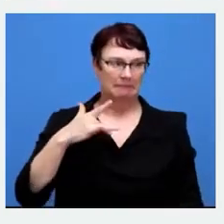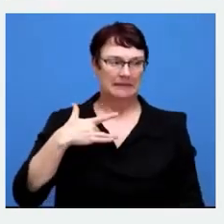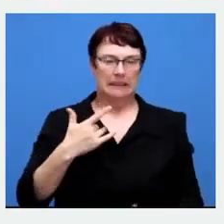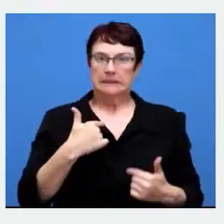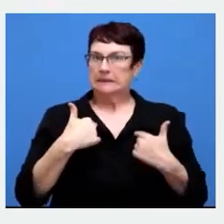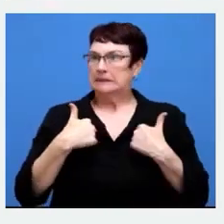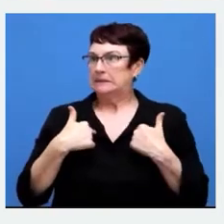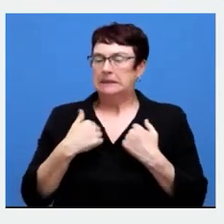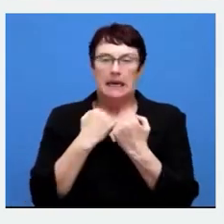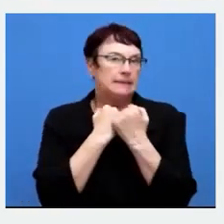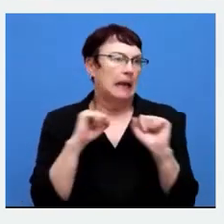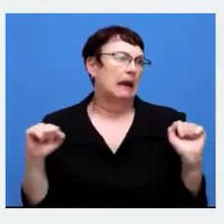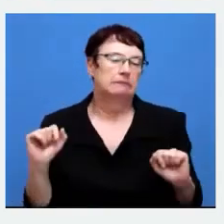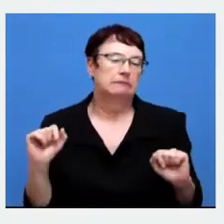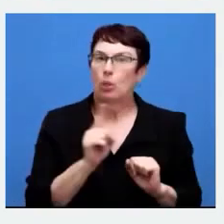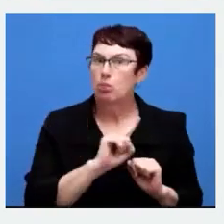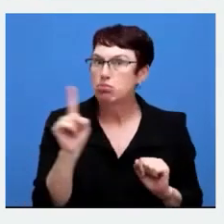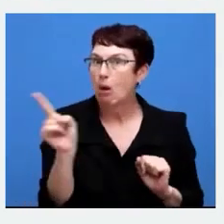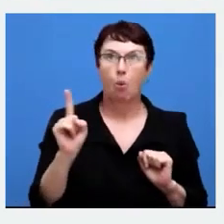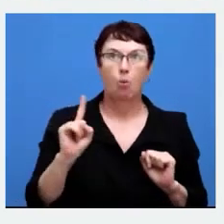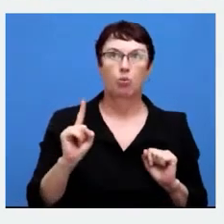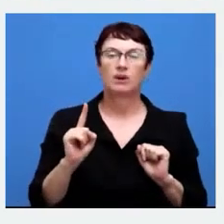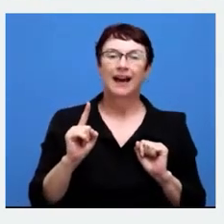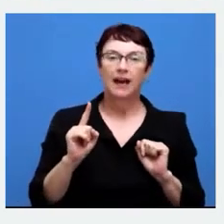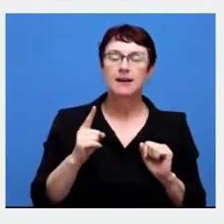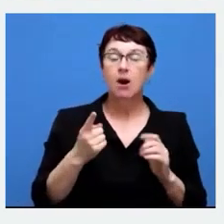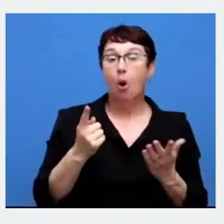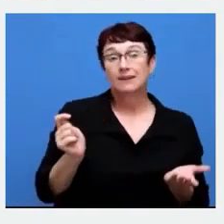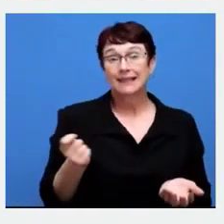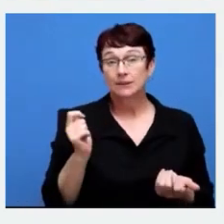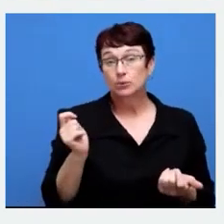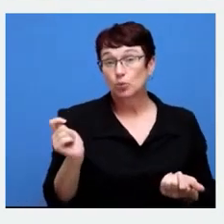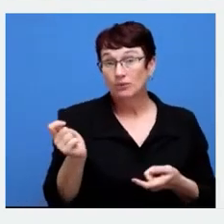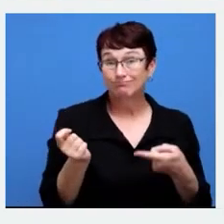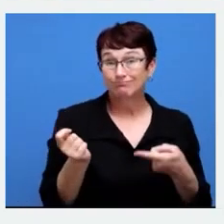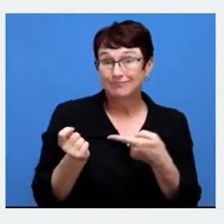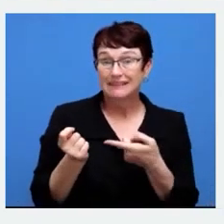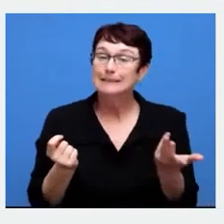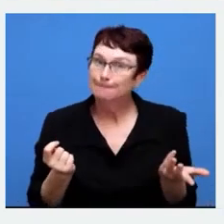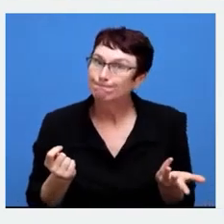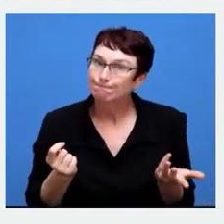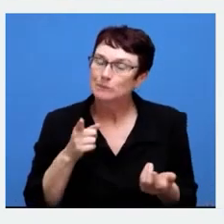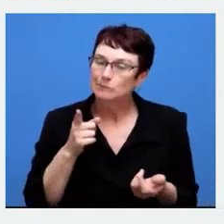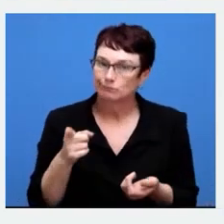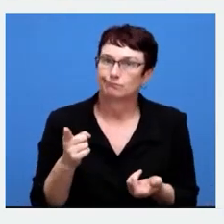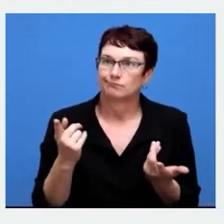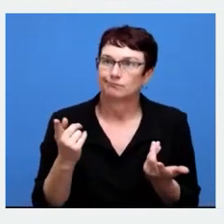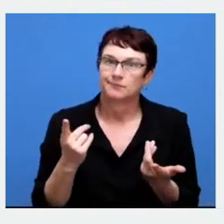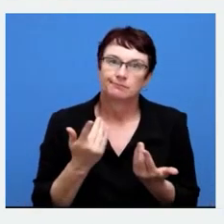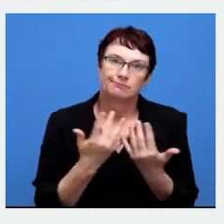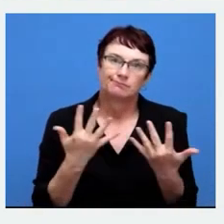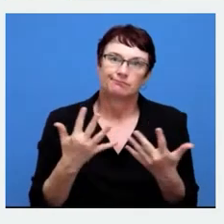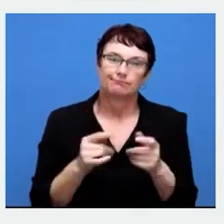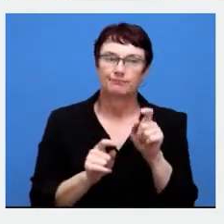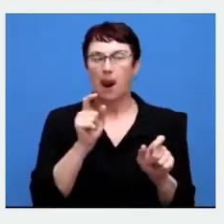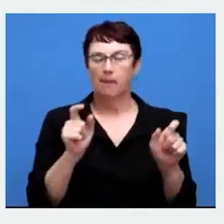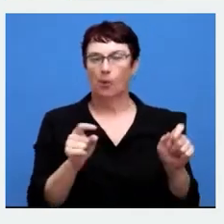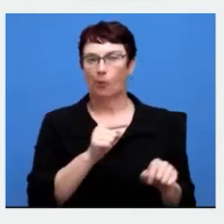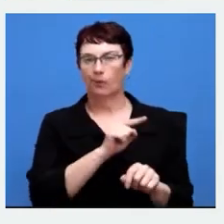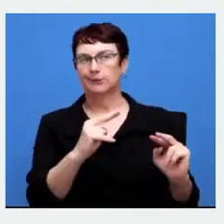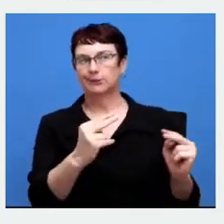Sex work, which many times has to do with public decorum, let's say, so with the idea